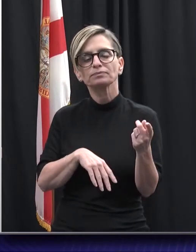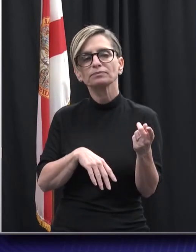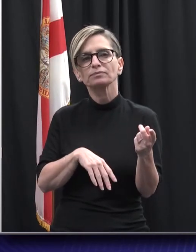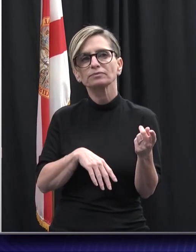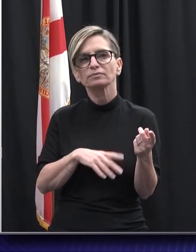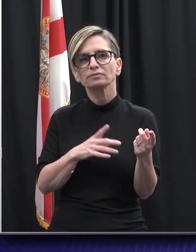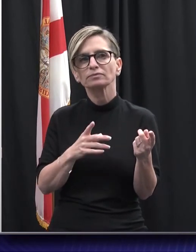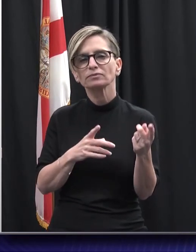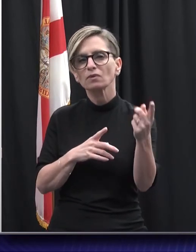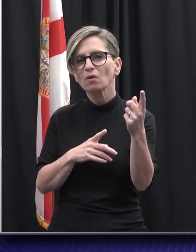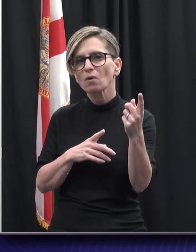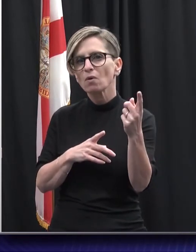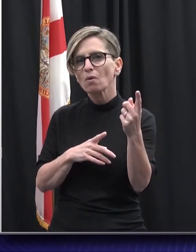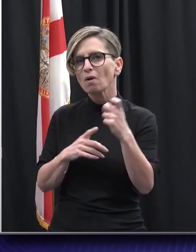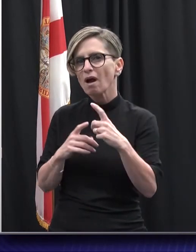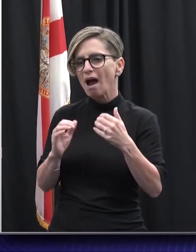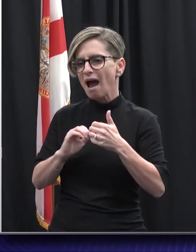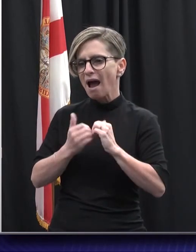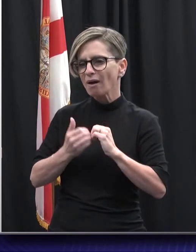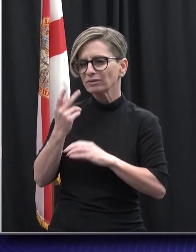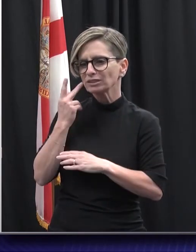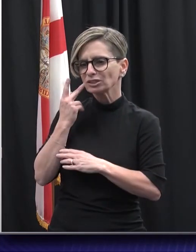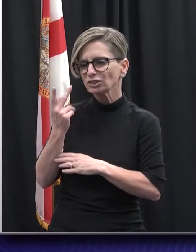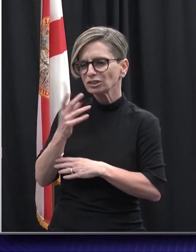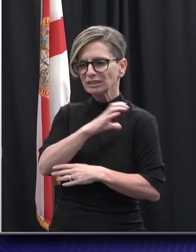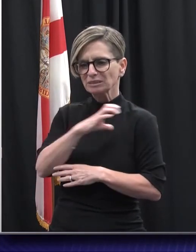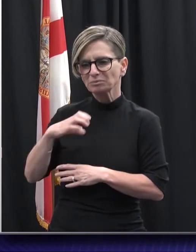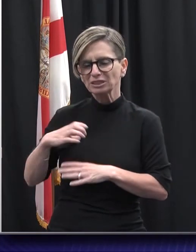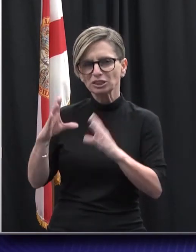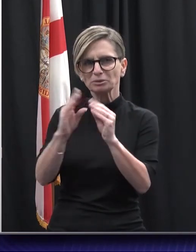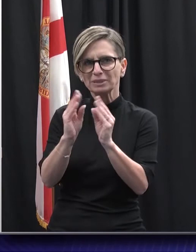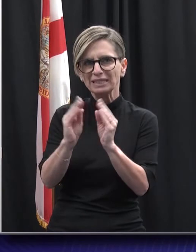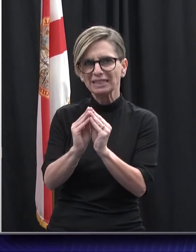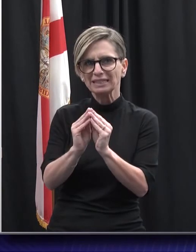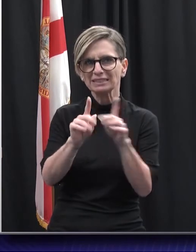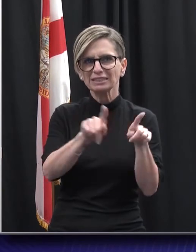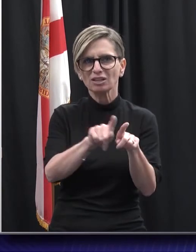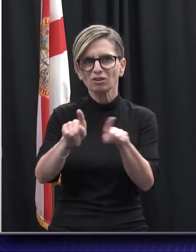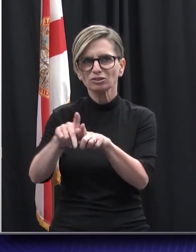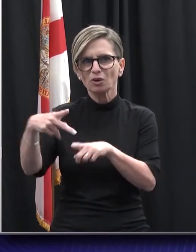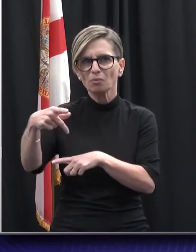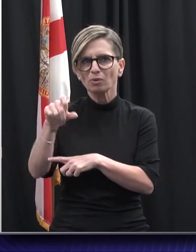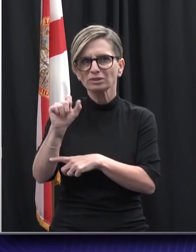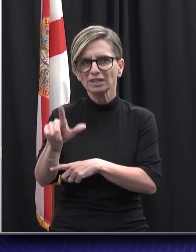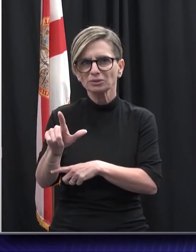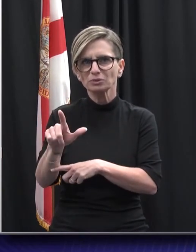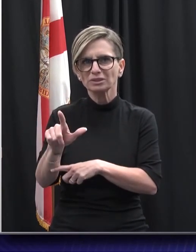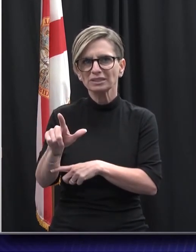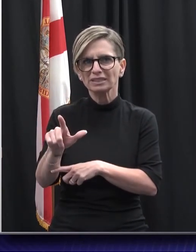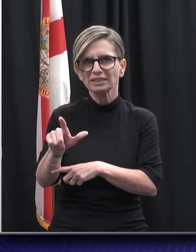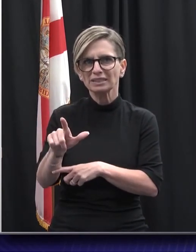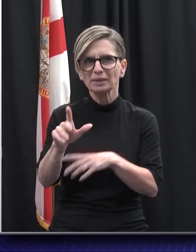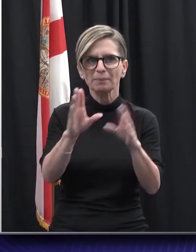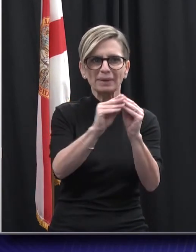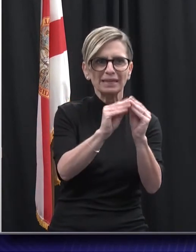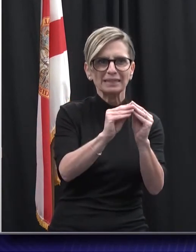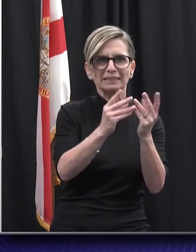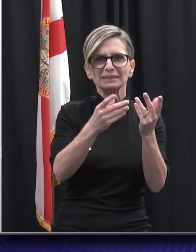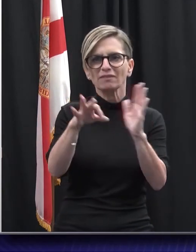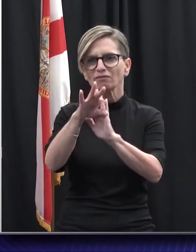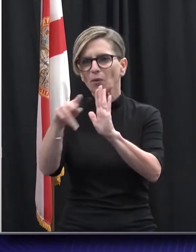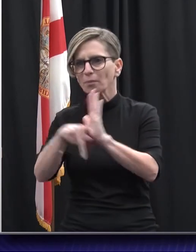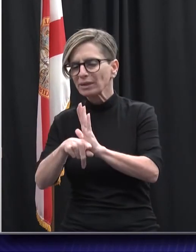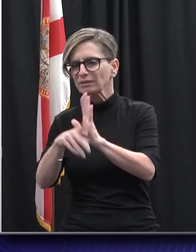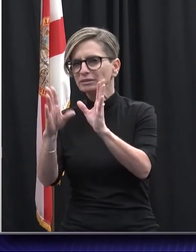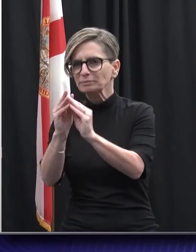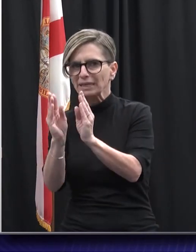How does it look for the schedule of commission meetings and also Port St. Lucie City Council meeting and also Fort Pierce City Commission